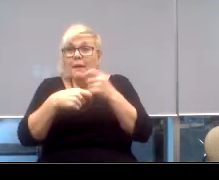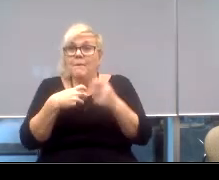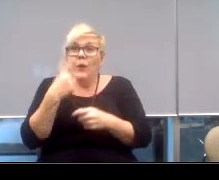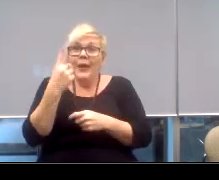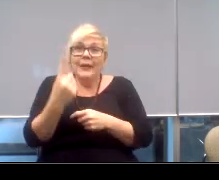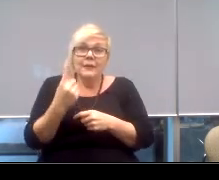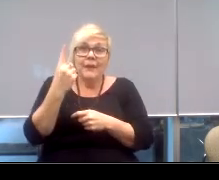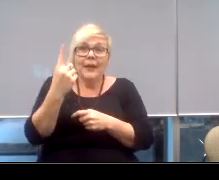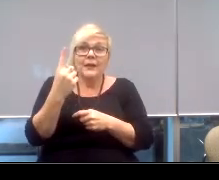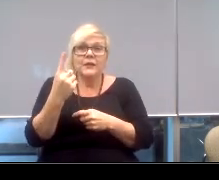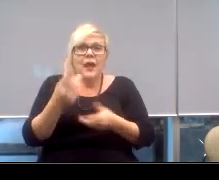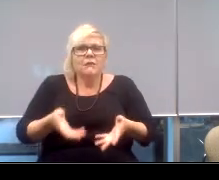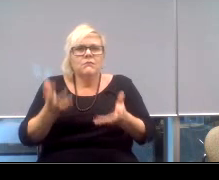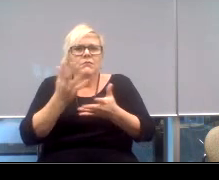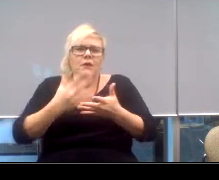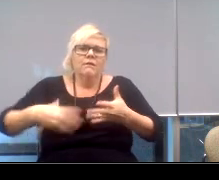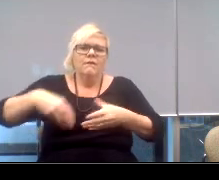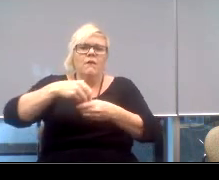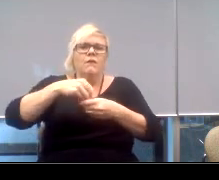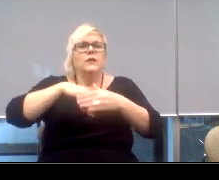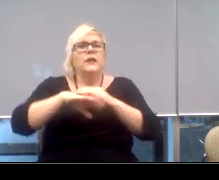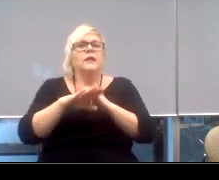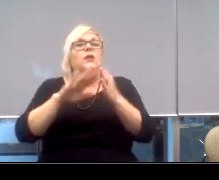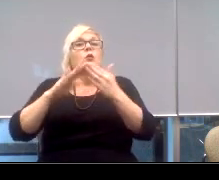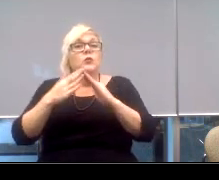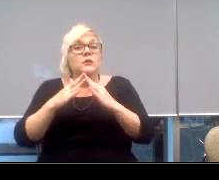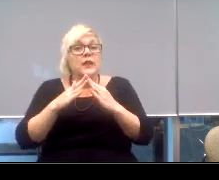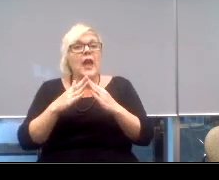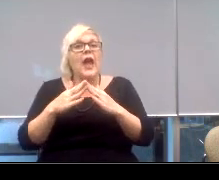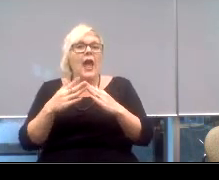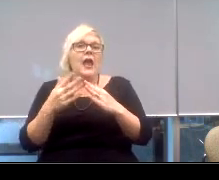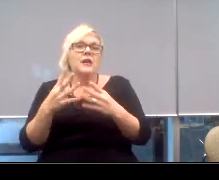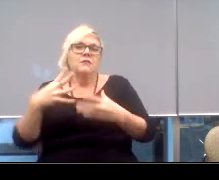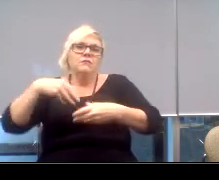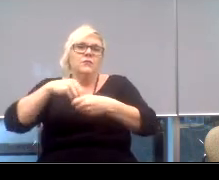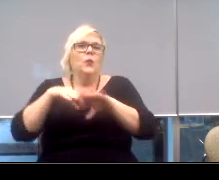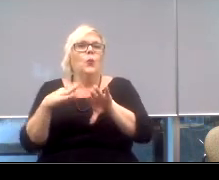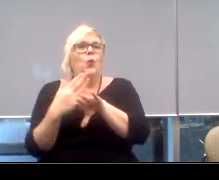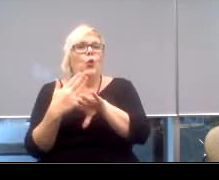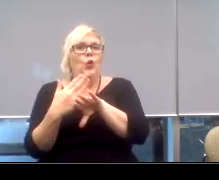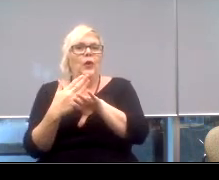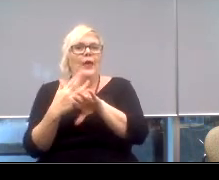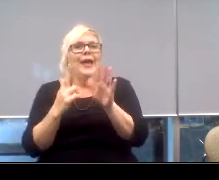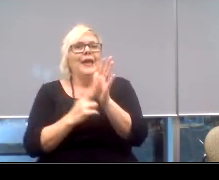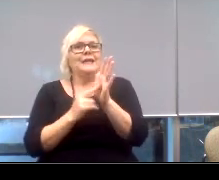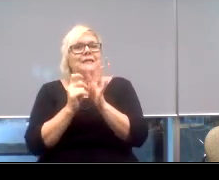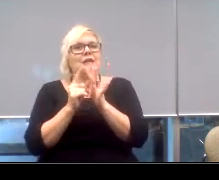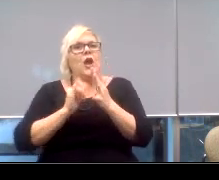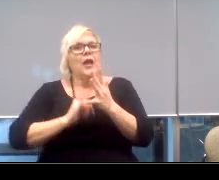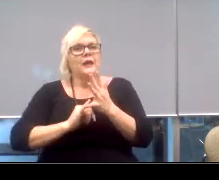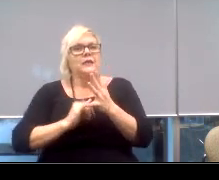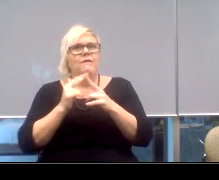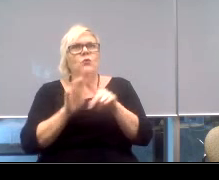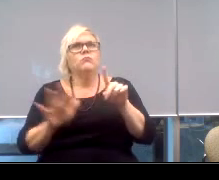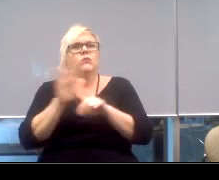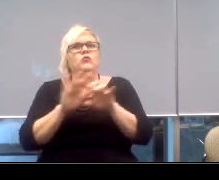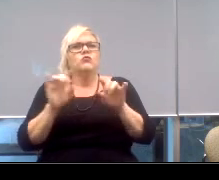lift participation in the community and the workforce. The NDIS is in the national interest and is a smart